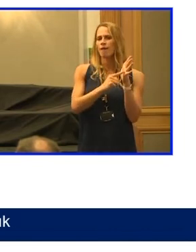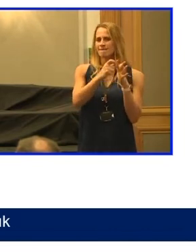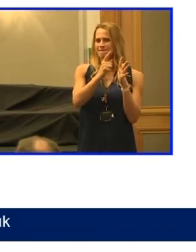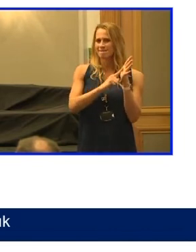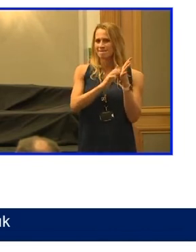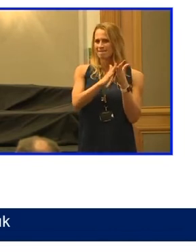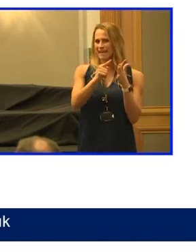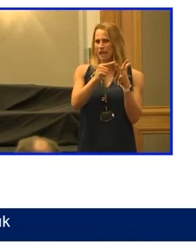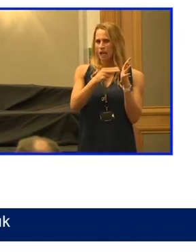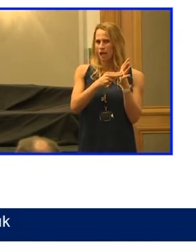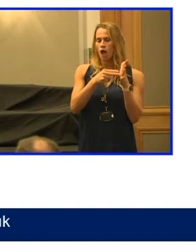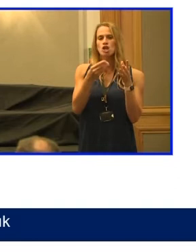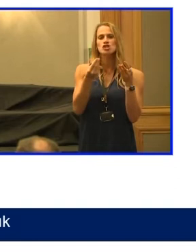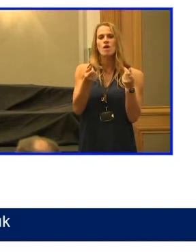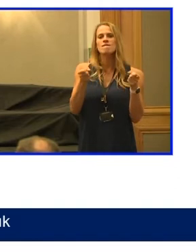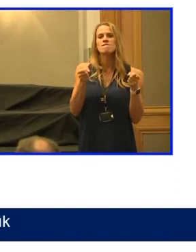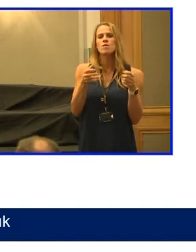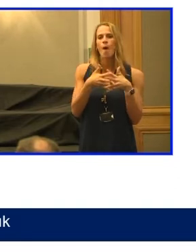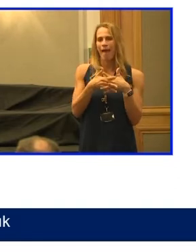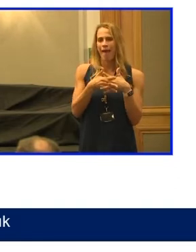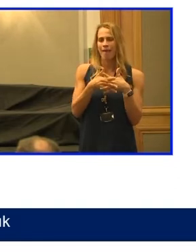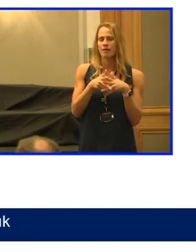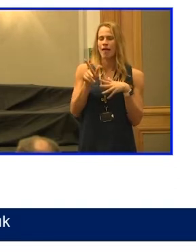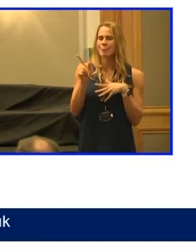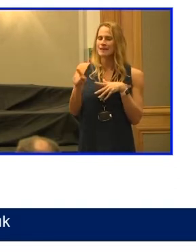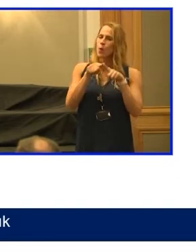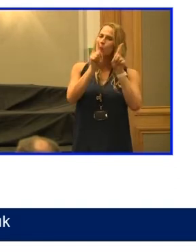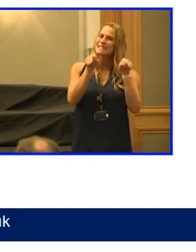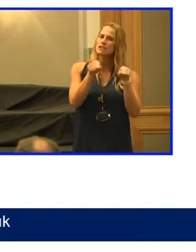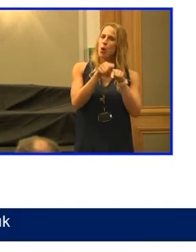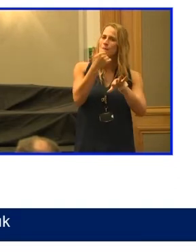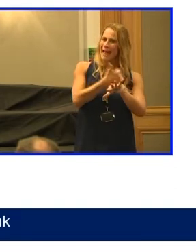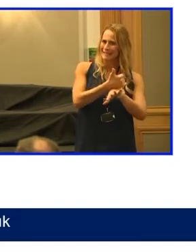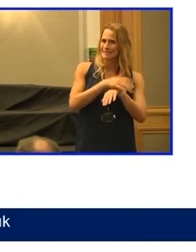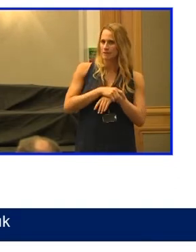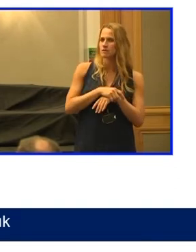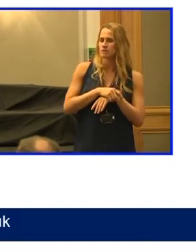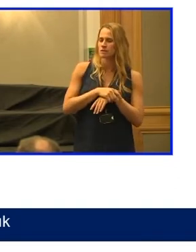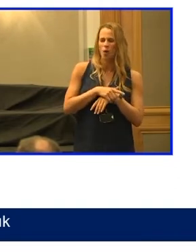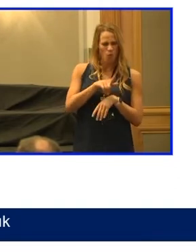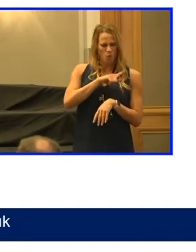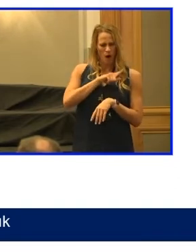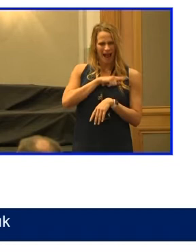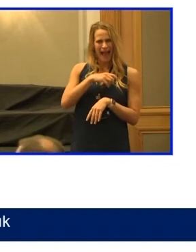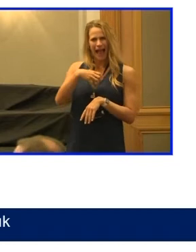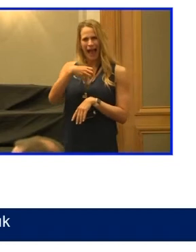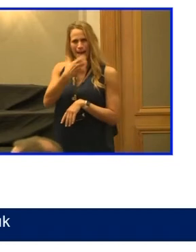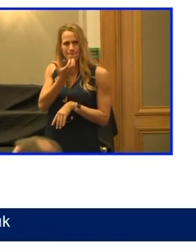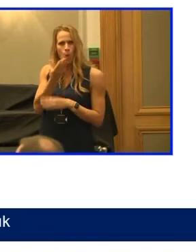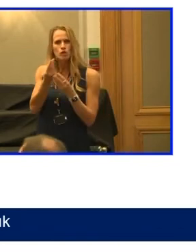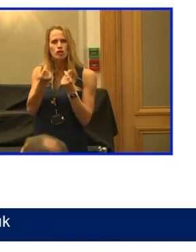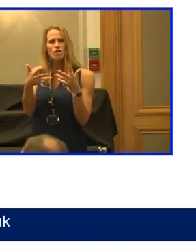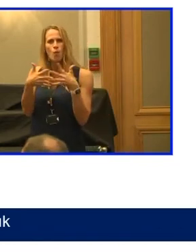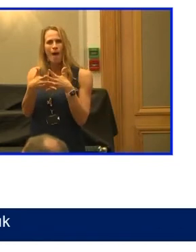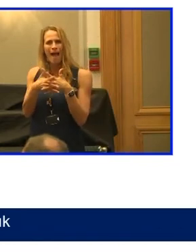time to Windows-based software. Yeah. But my question is, why is Mac software always kind